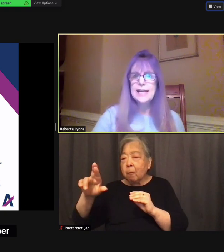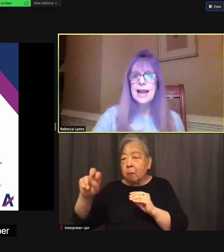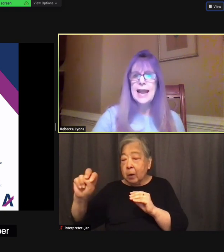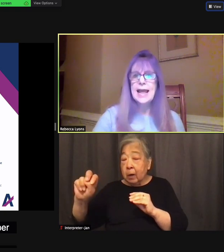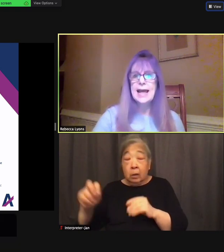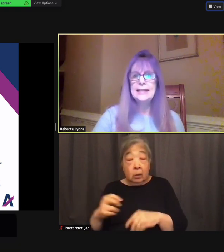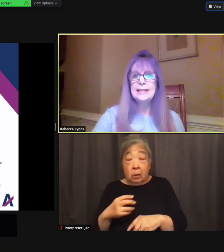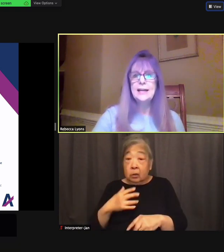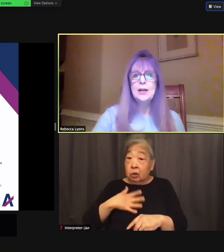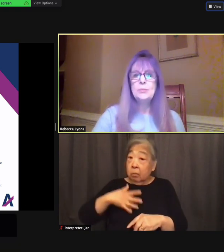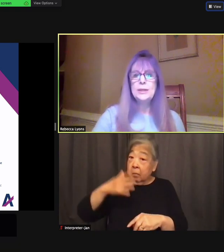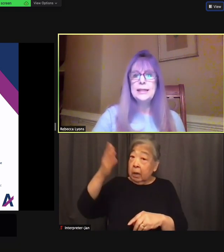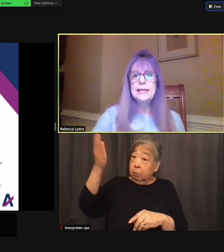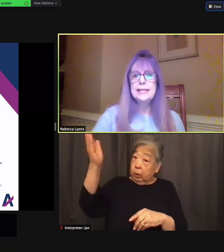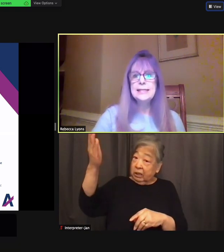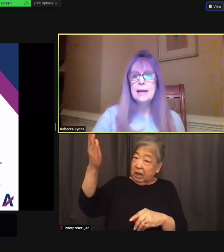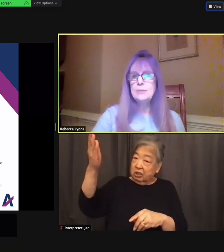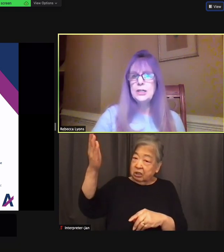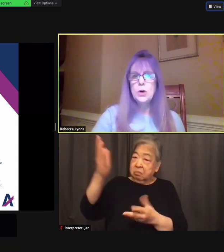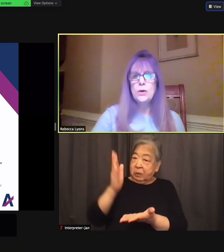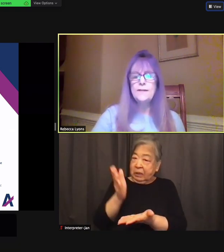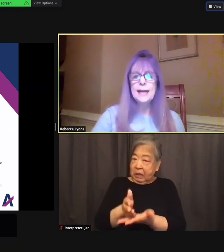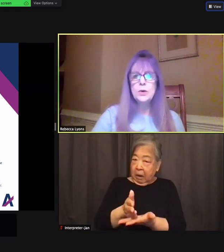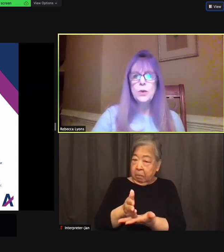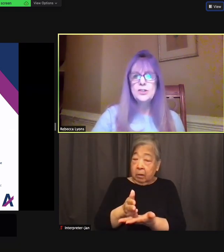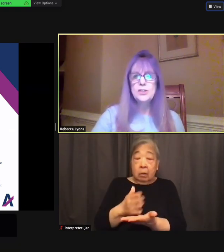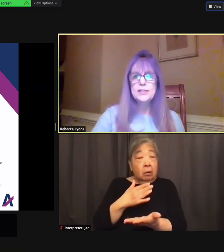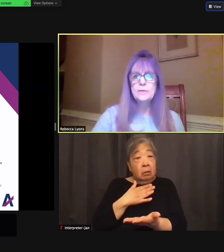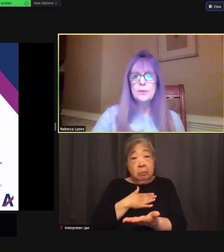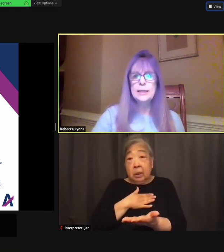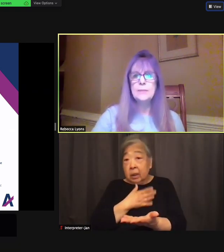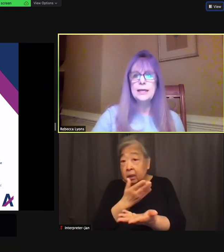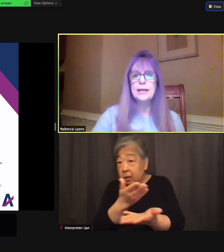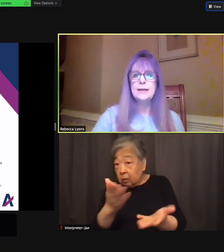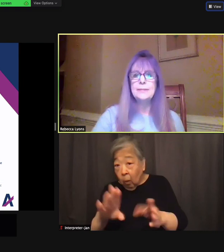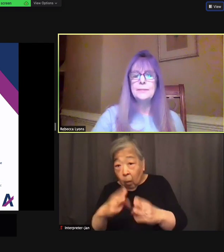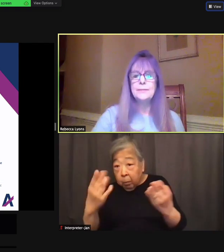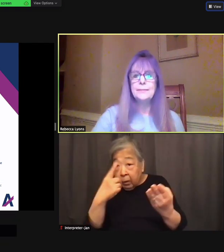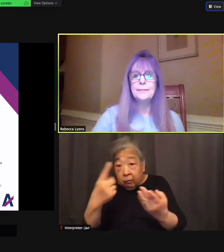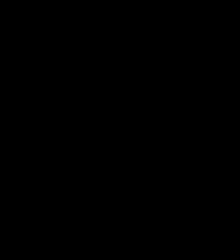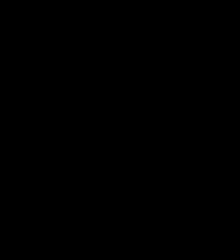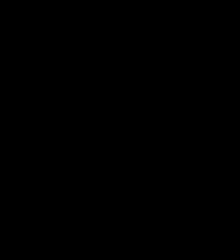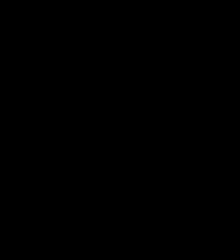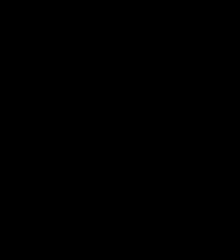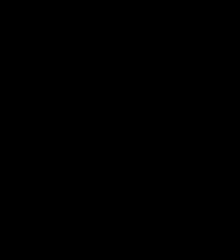of this, and please let me know if any questions have been coming in.